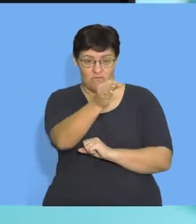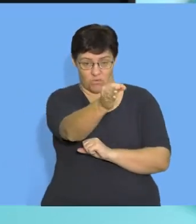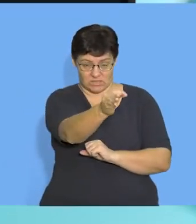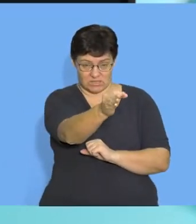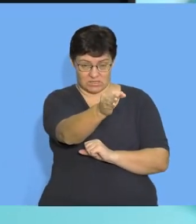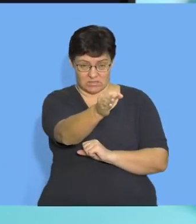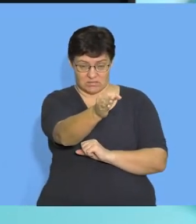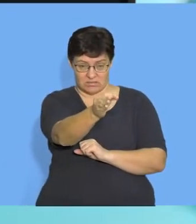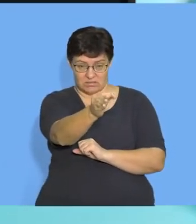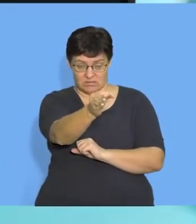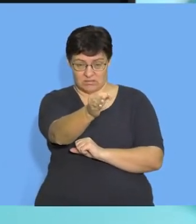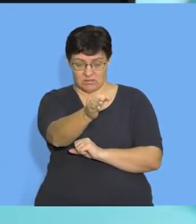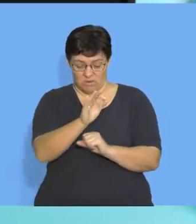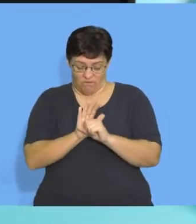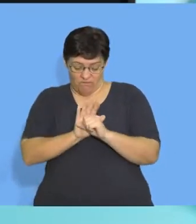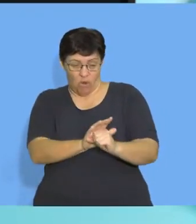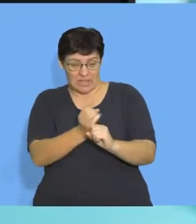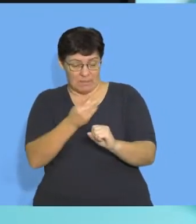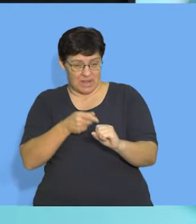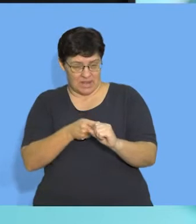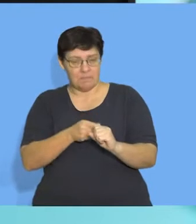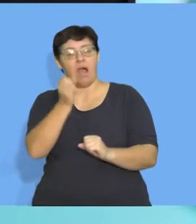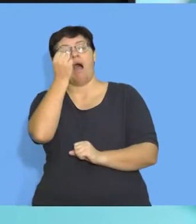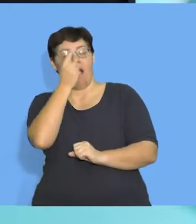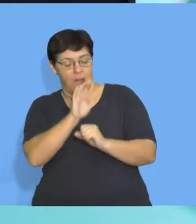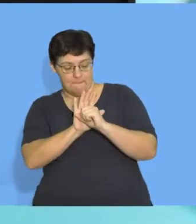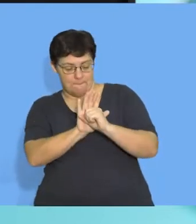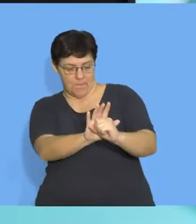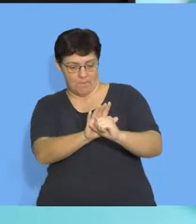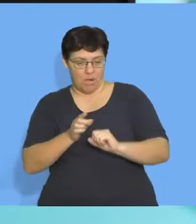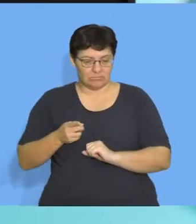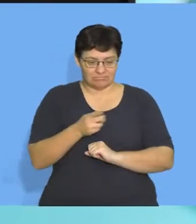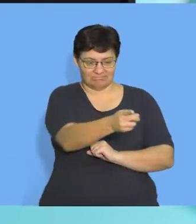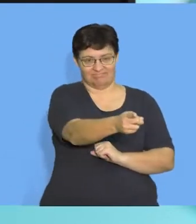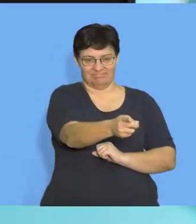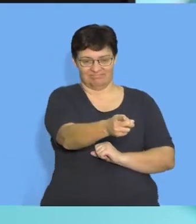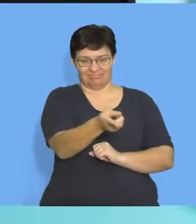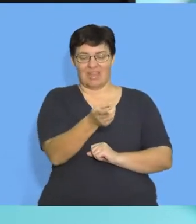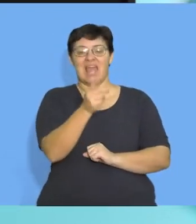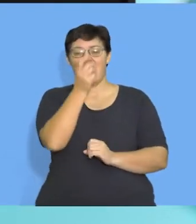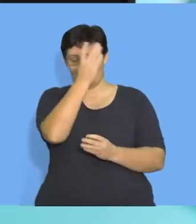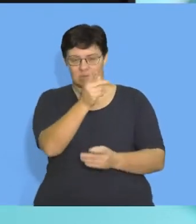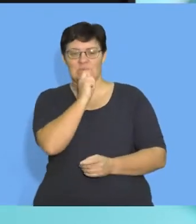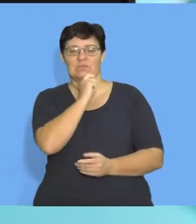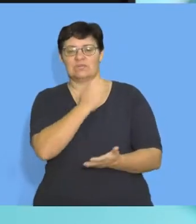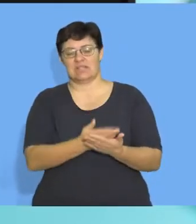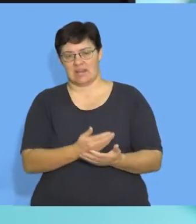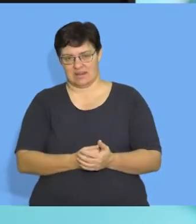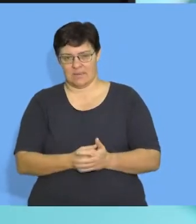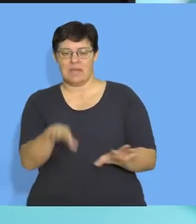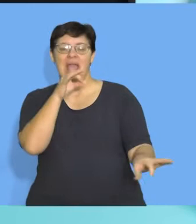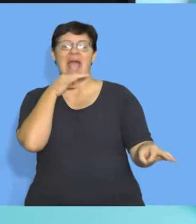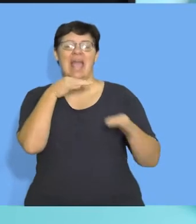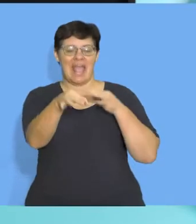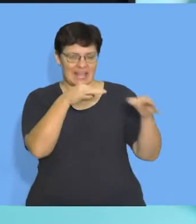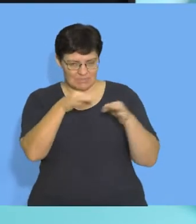a certain value force, that makes sense. I can now use that information. I can now describe